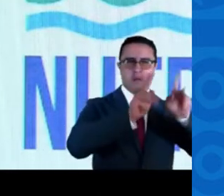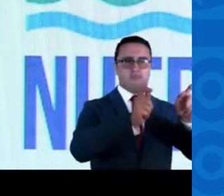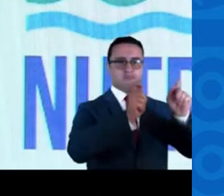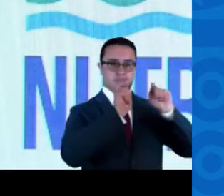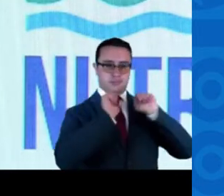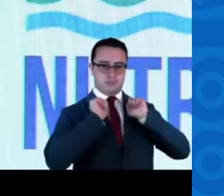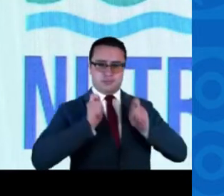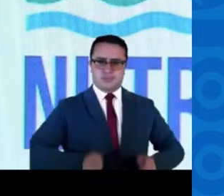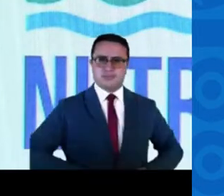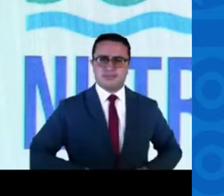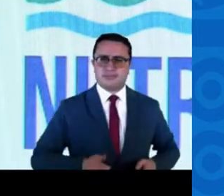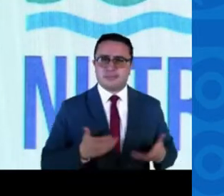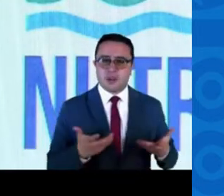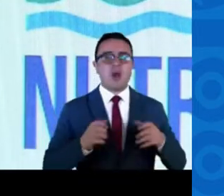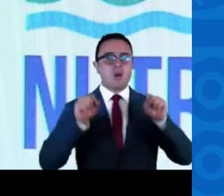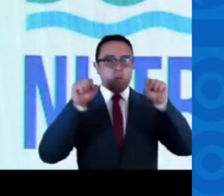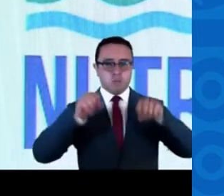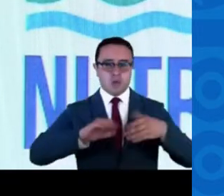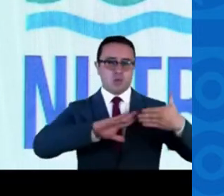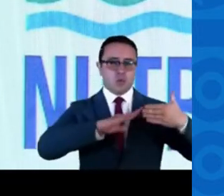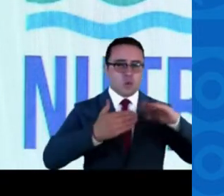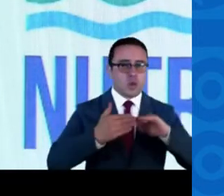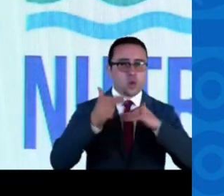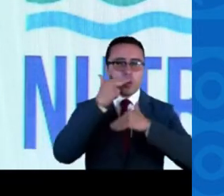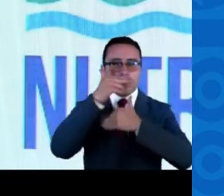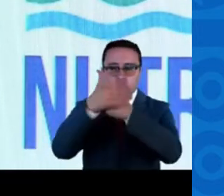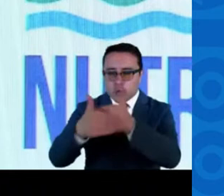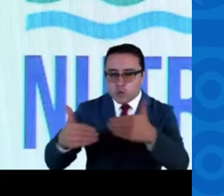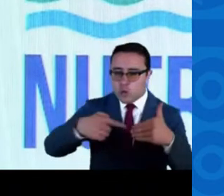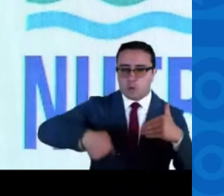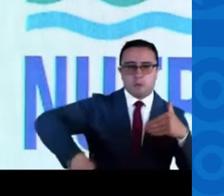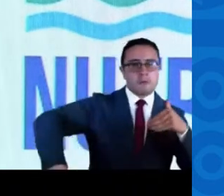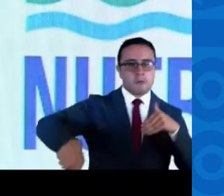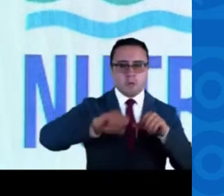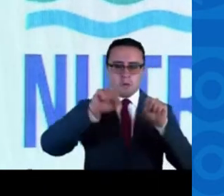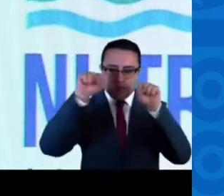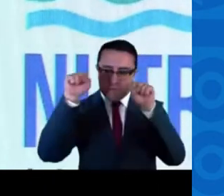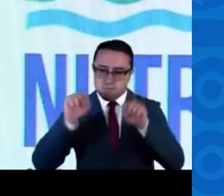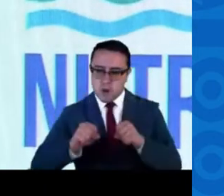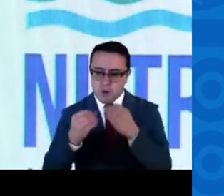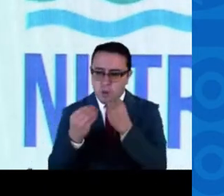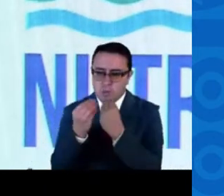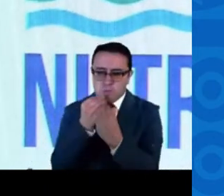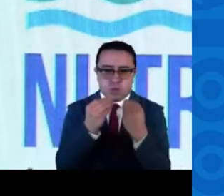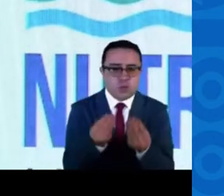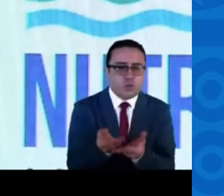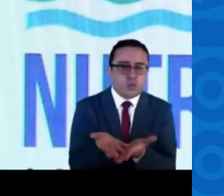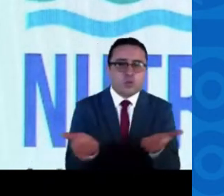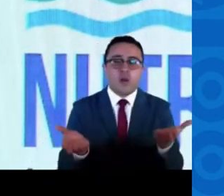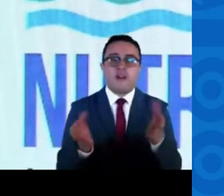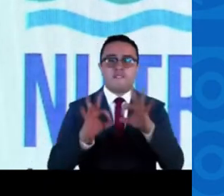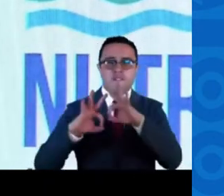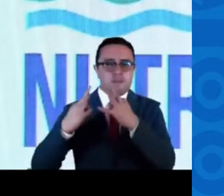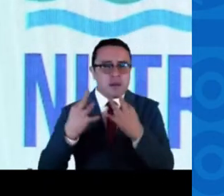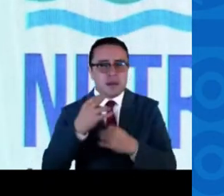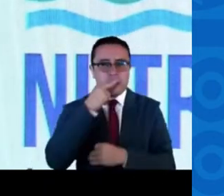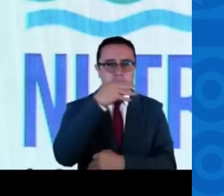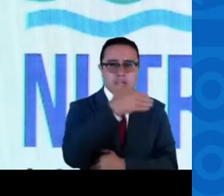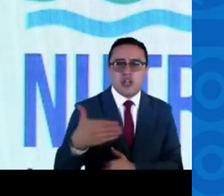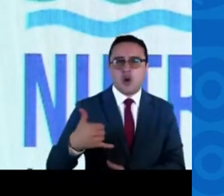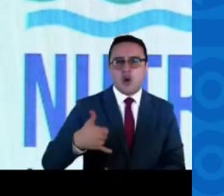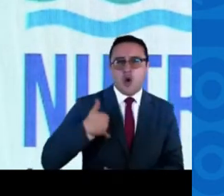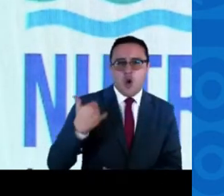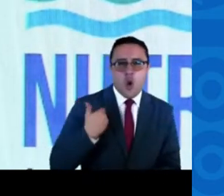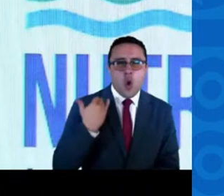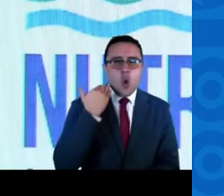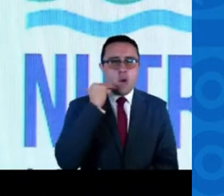the governments and the communities in the search for transformative and sustainable decisions for the nutrition of